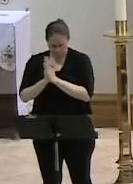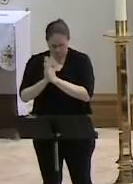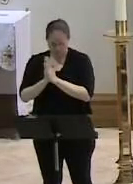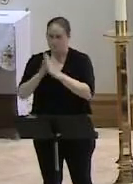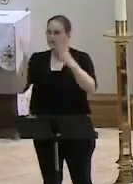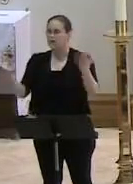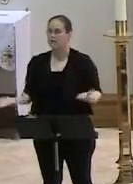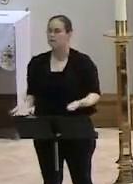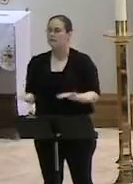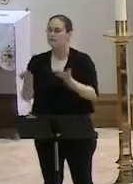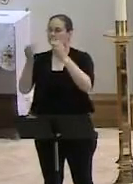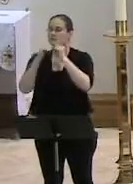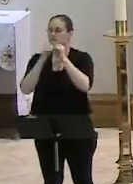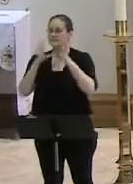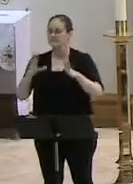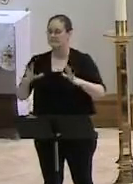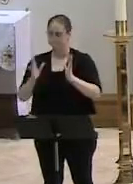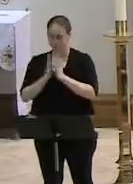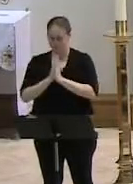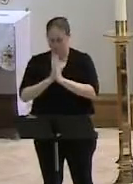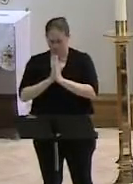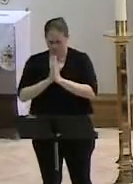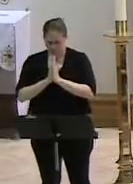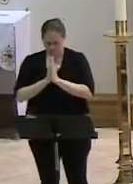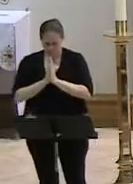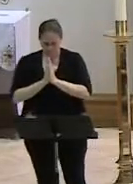Please stand for the gospel.